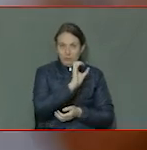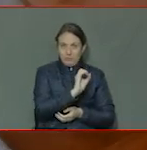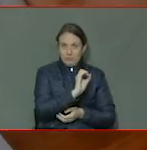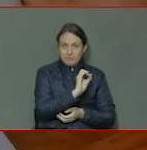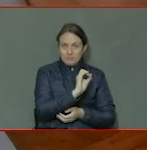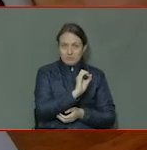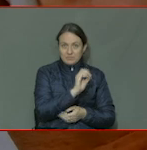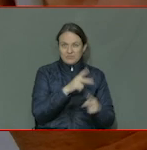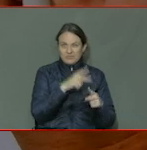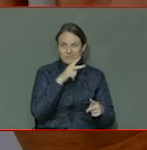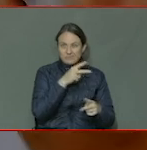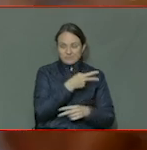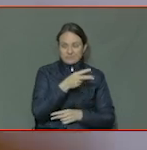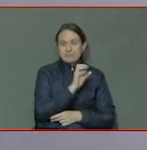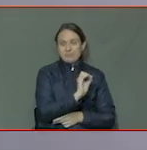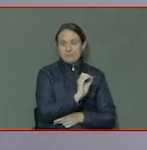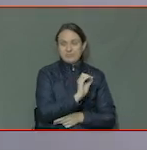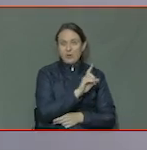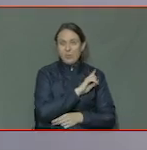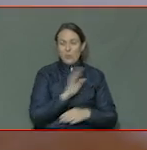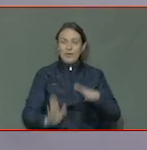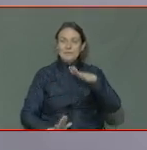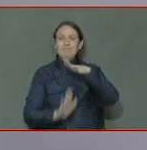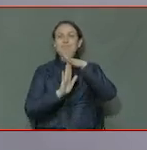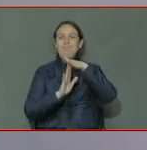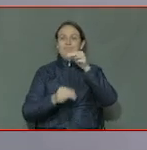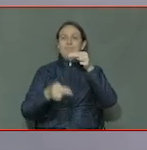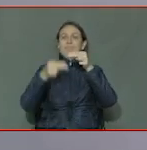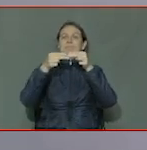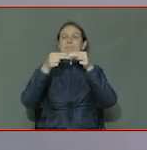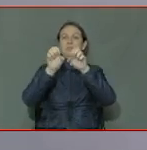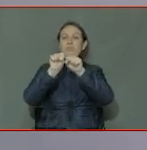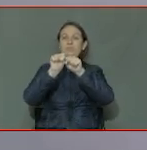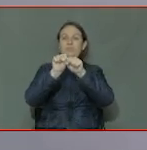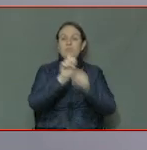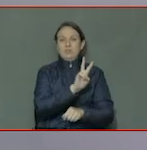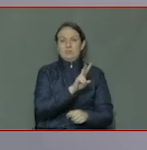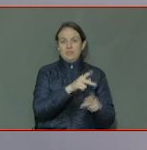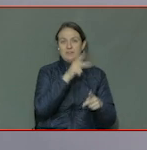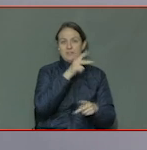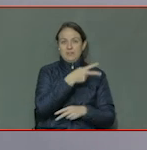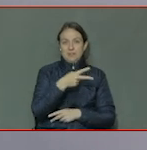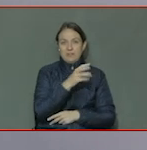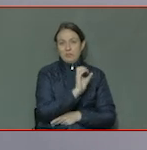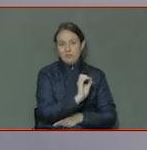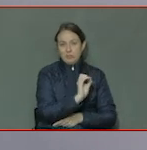0 because they still say it's maximum height. So final velocity is 0. You just